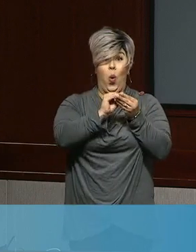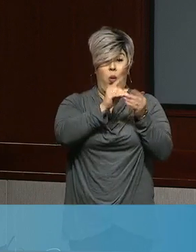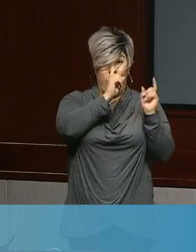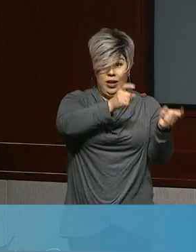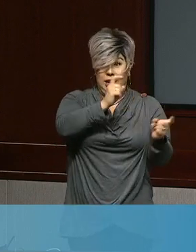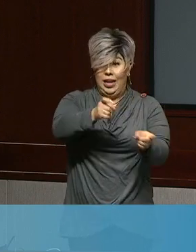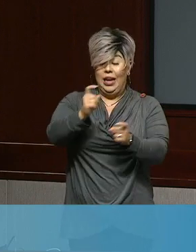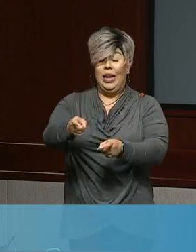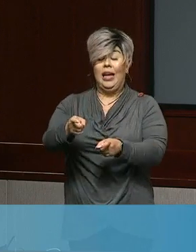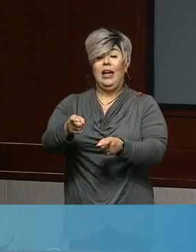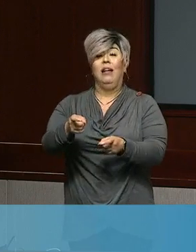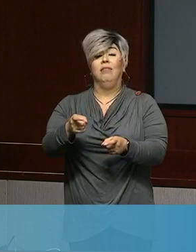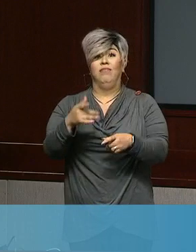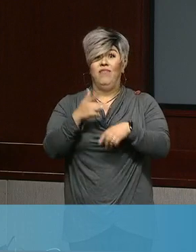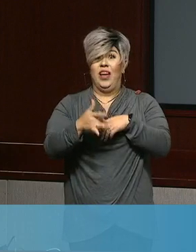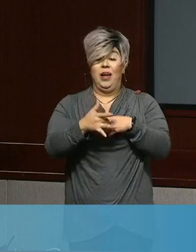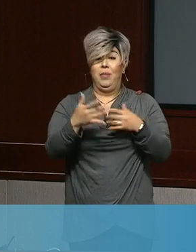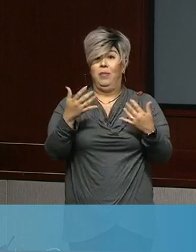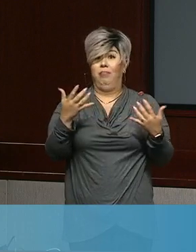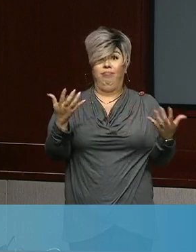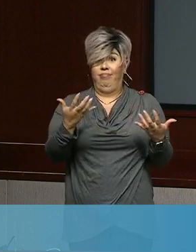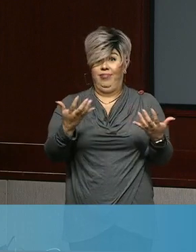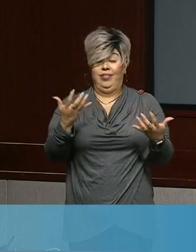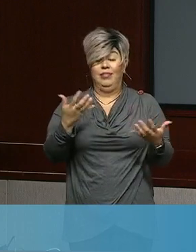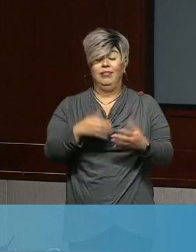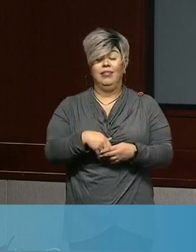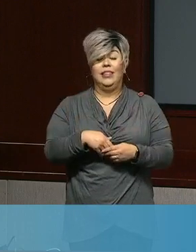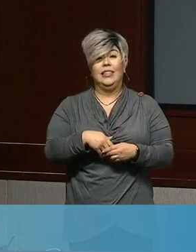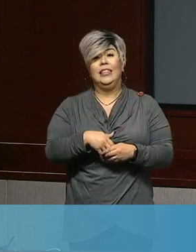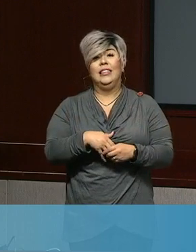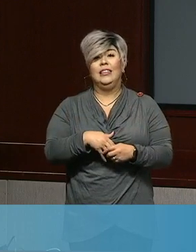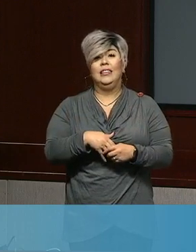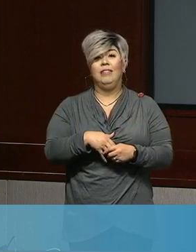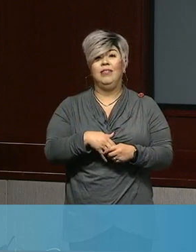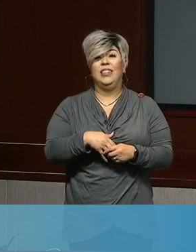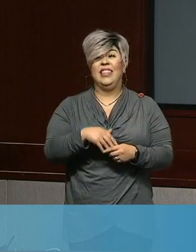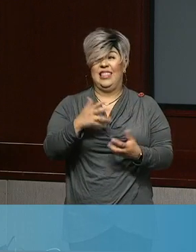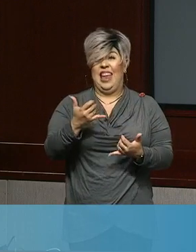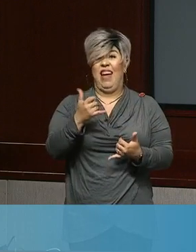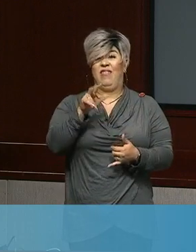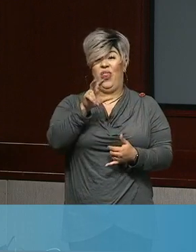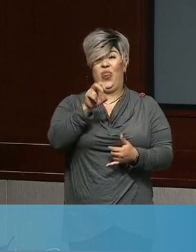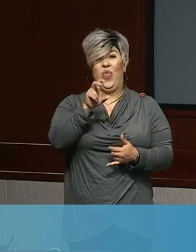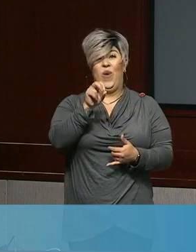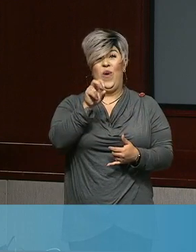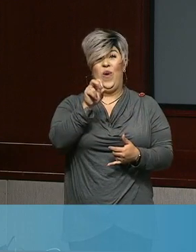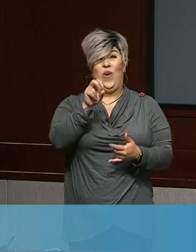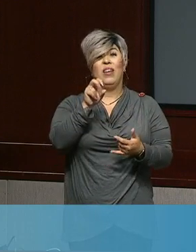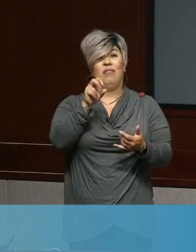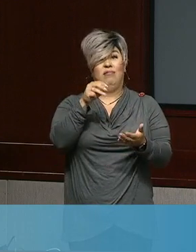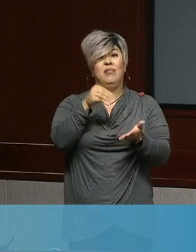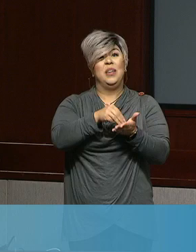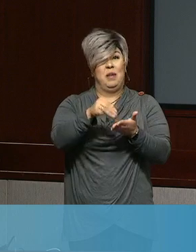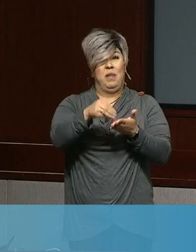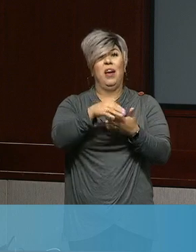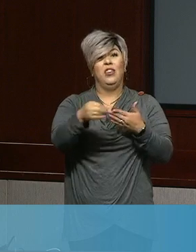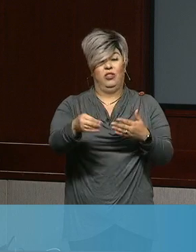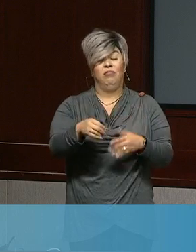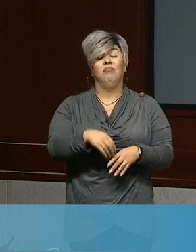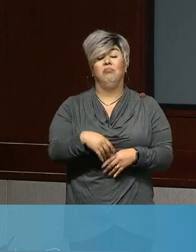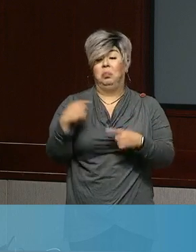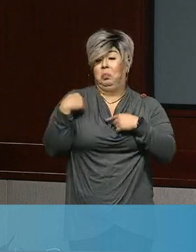made available to small businesses throughout Kern County to $30 million. In just 2 months'